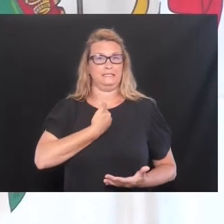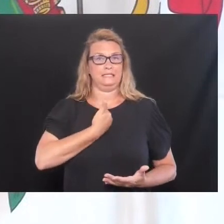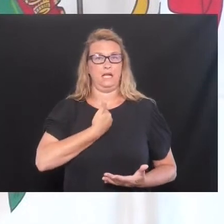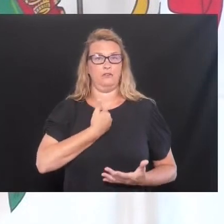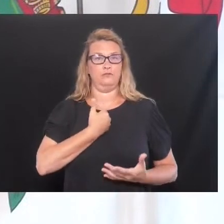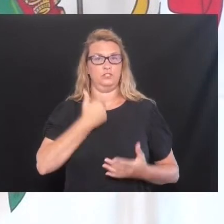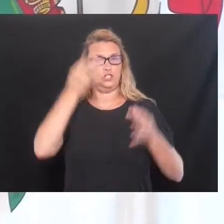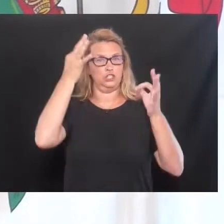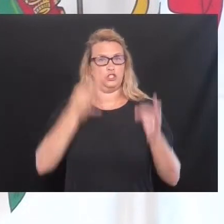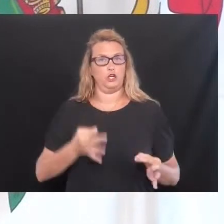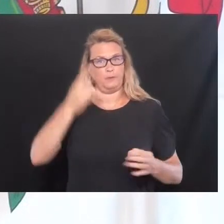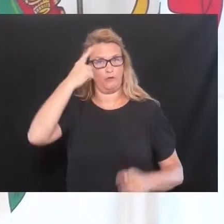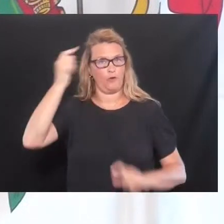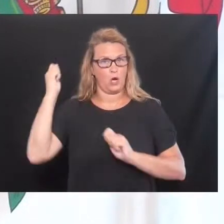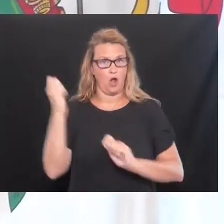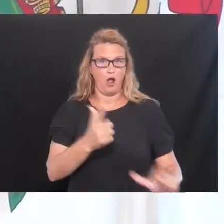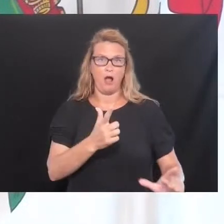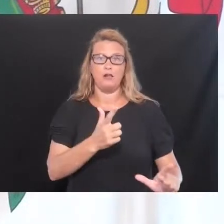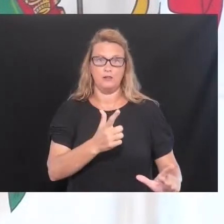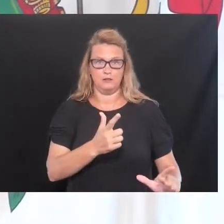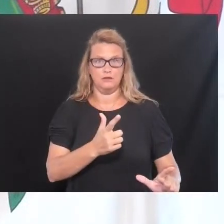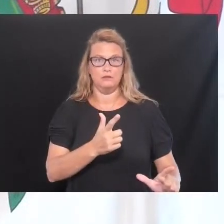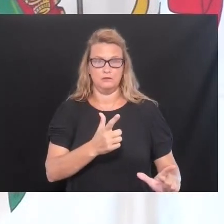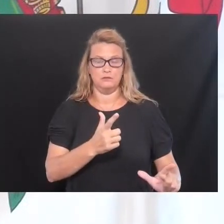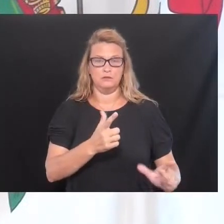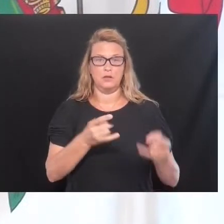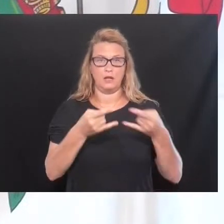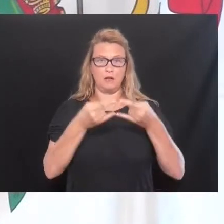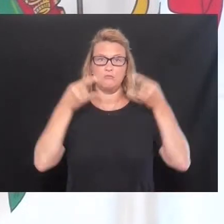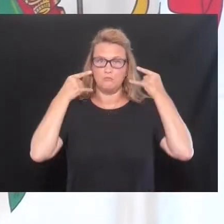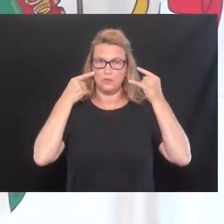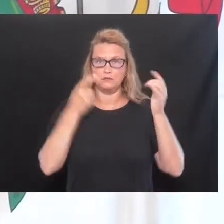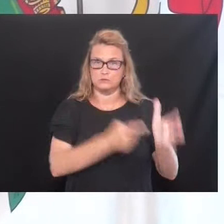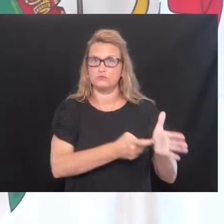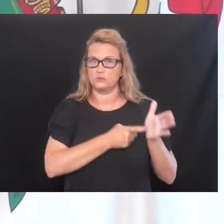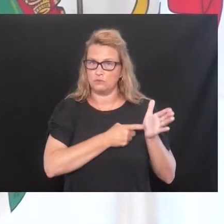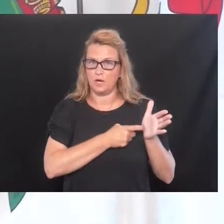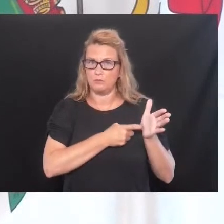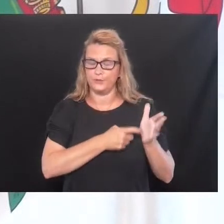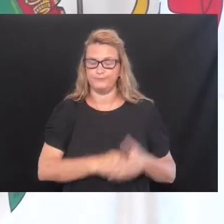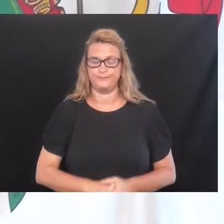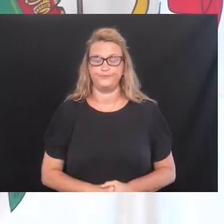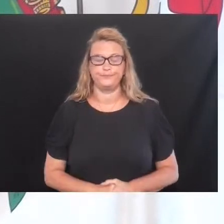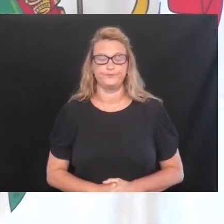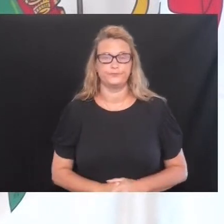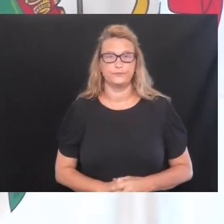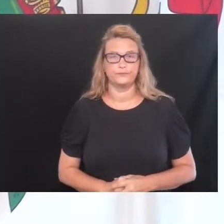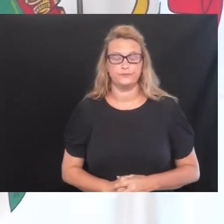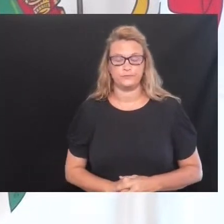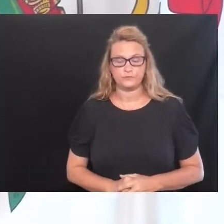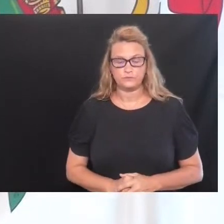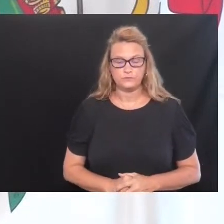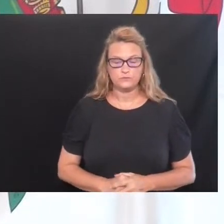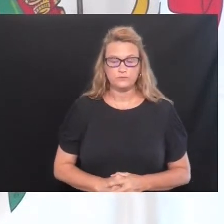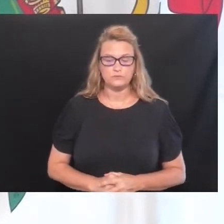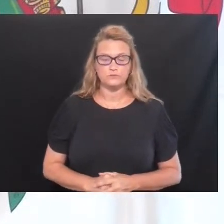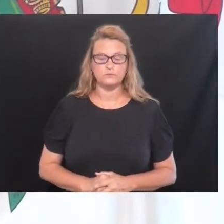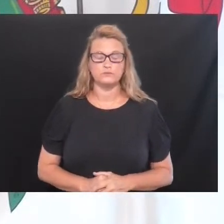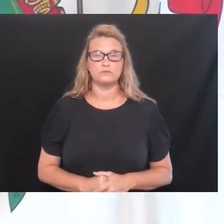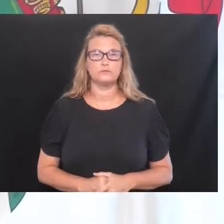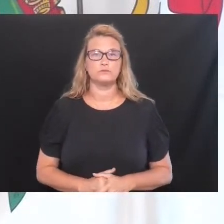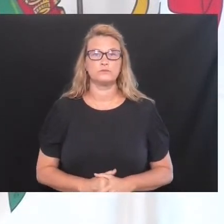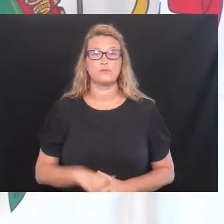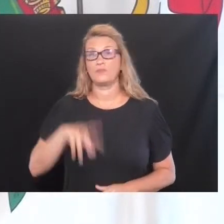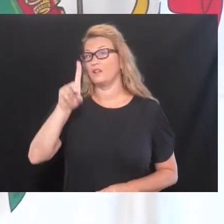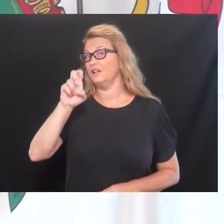that determination today as far as moving towards that mask covering today, in a mandate. The